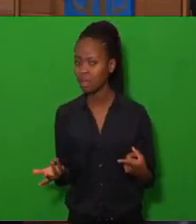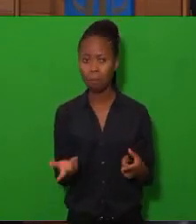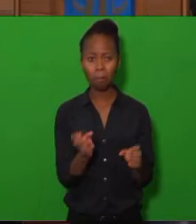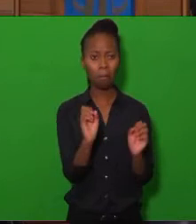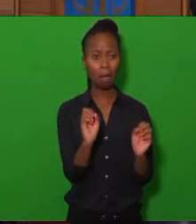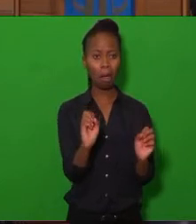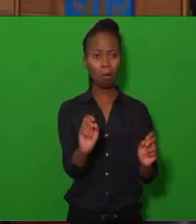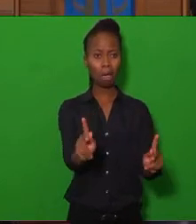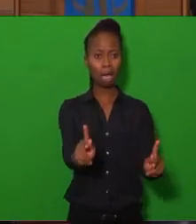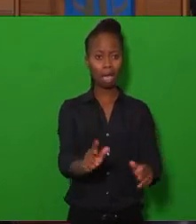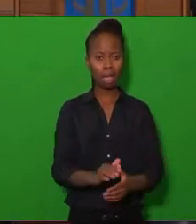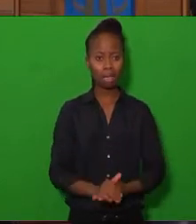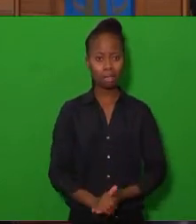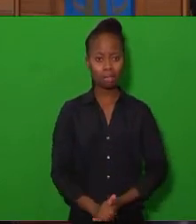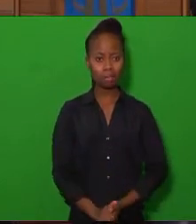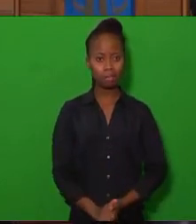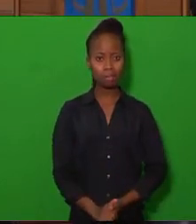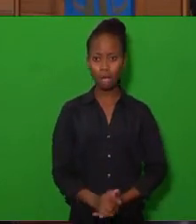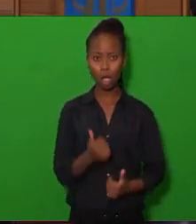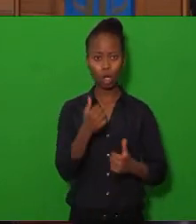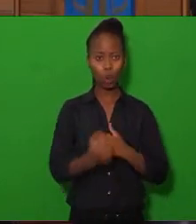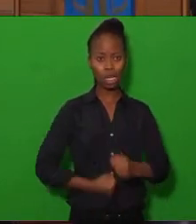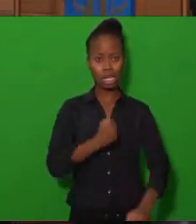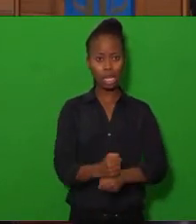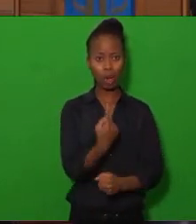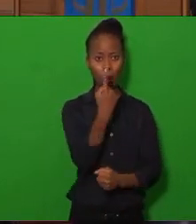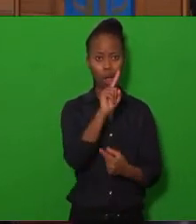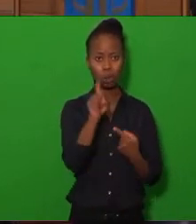Okay, this is a very nice year to start with.